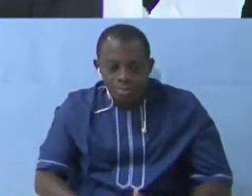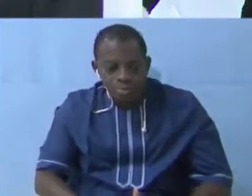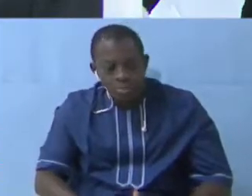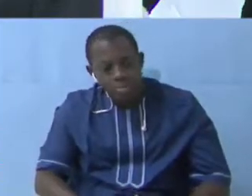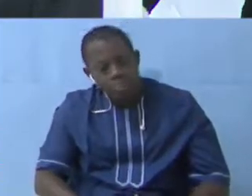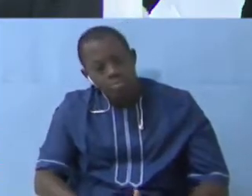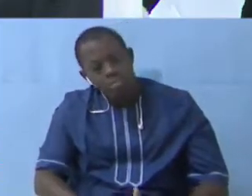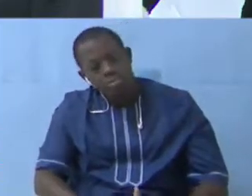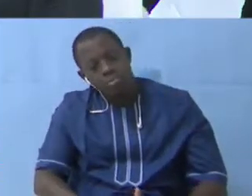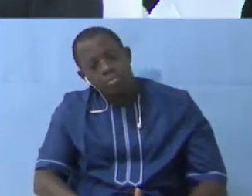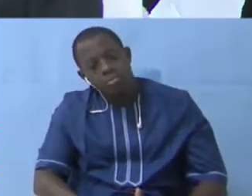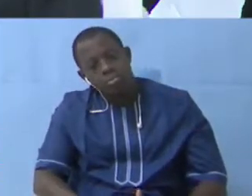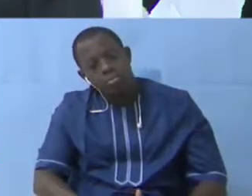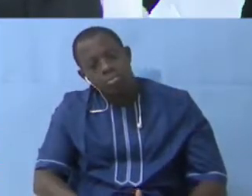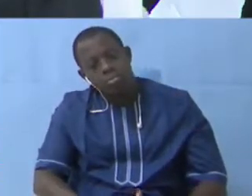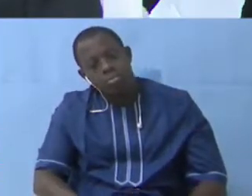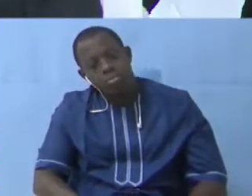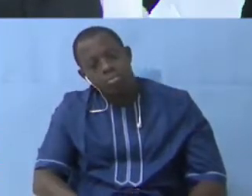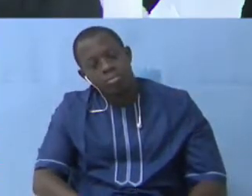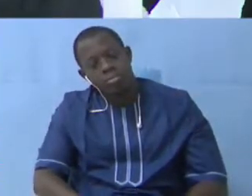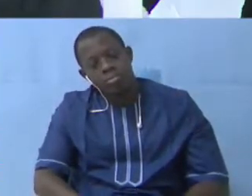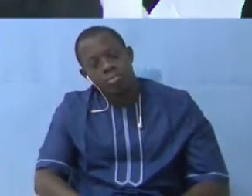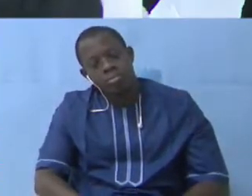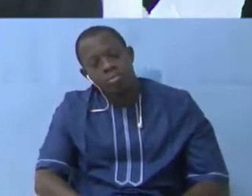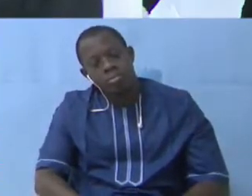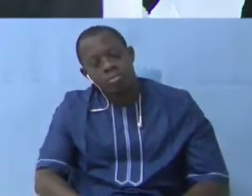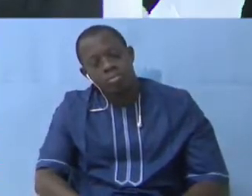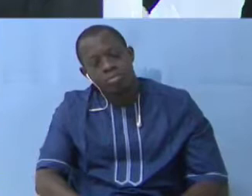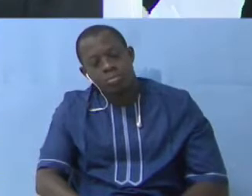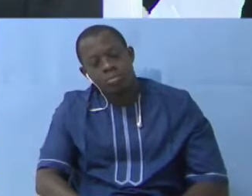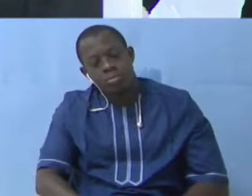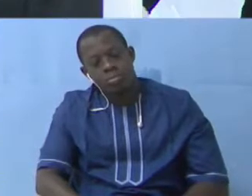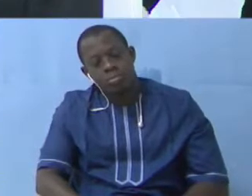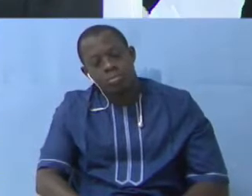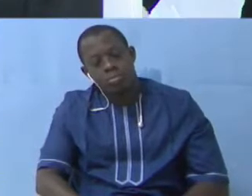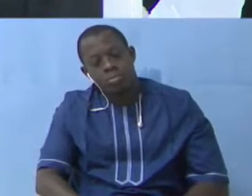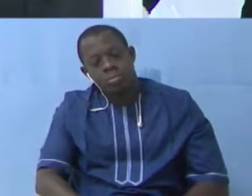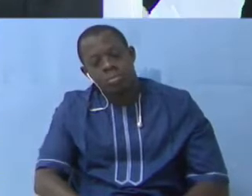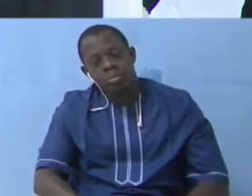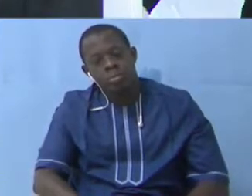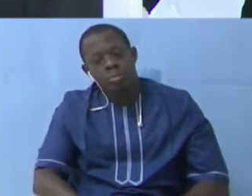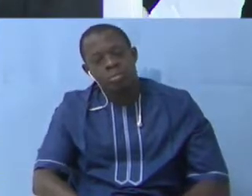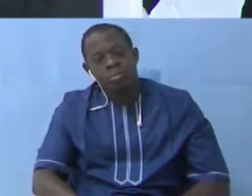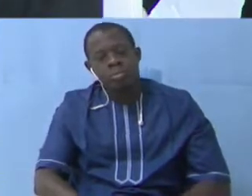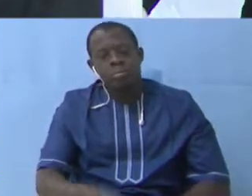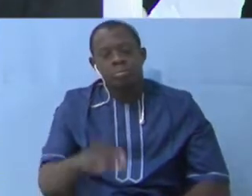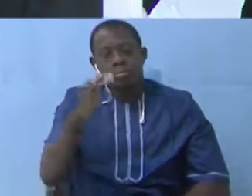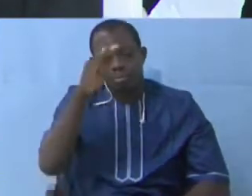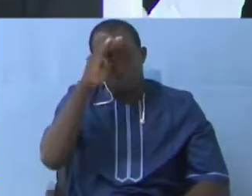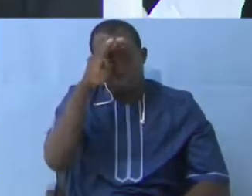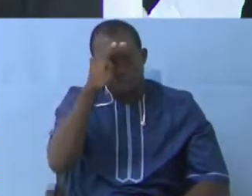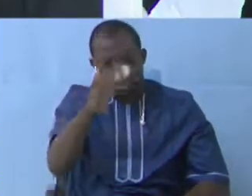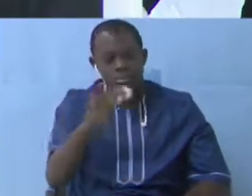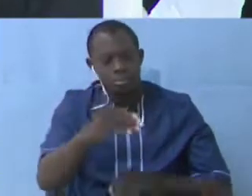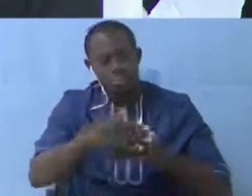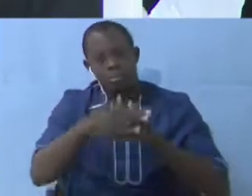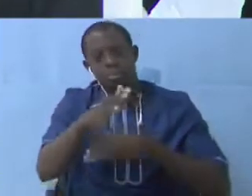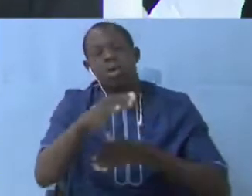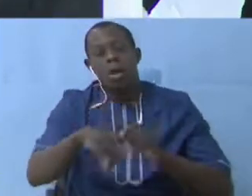dinañ def seen kéemtalaay kàttan ba gis ne Jammeh tax kàddoom yooyu du taxaw. Well, thank you enormously for